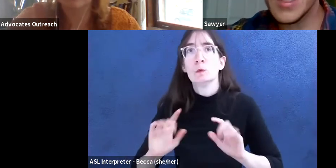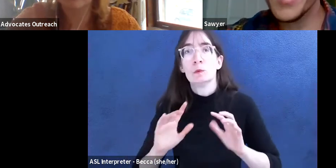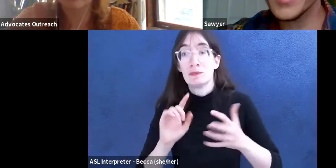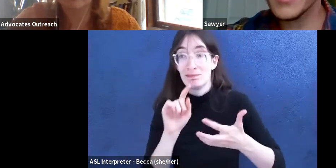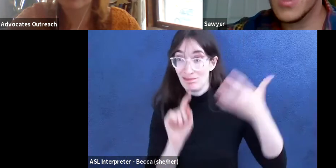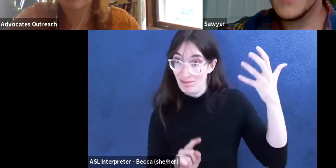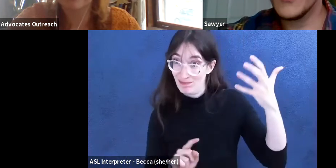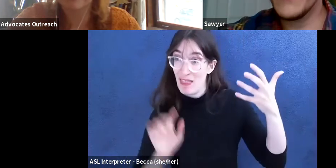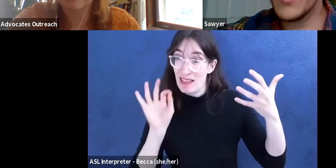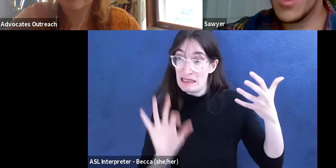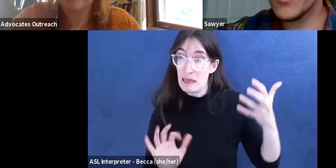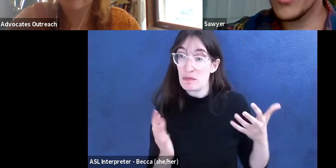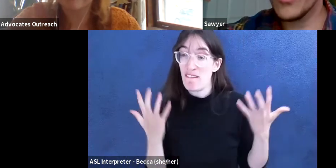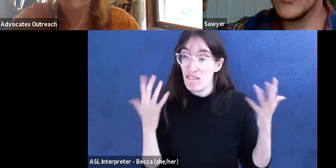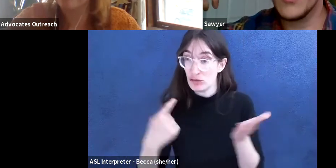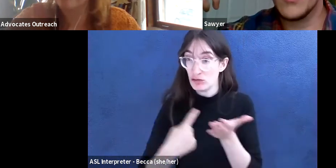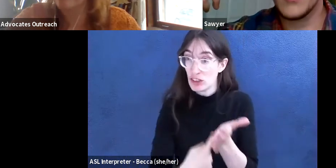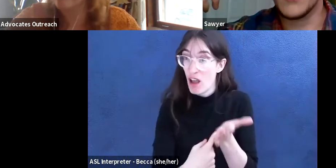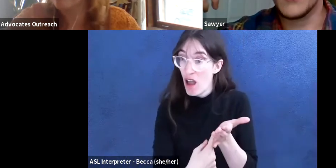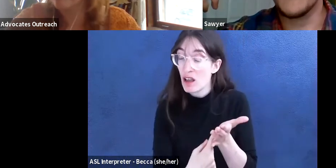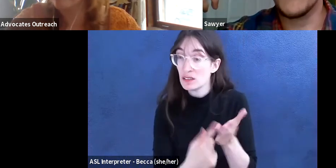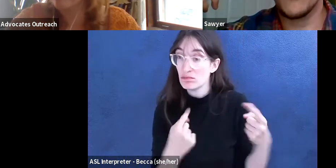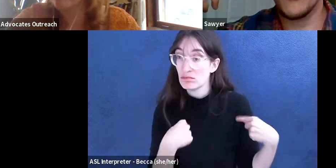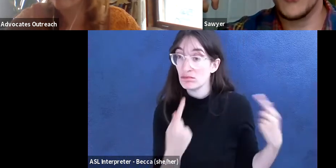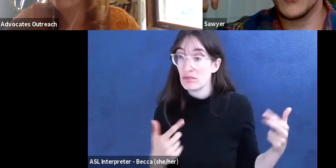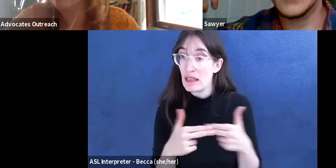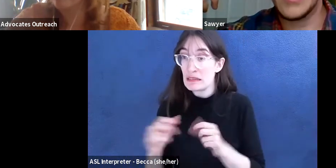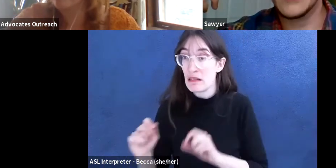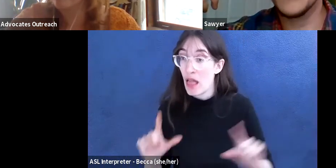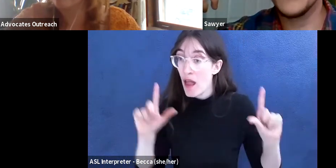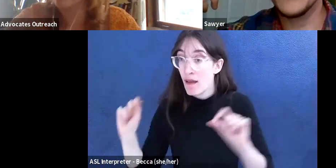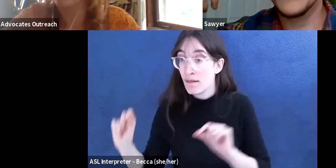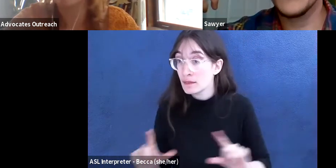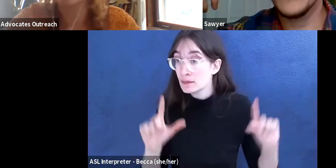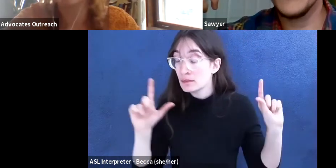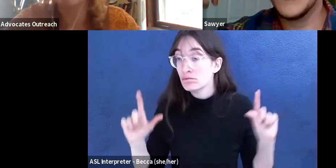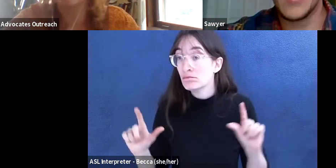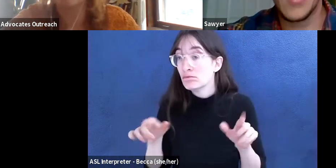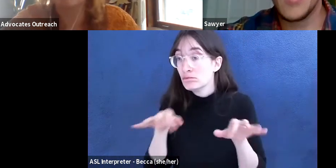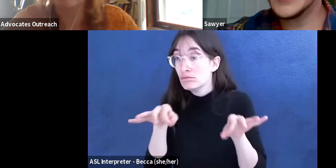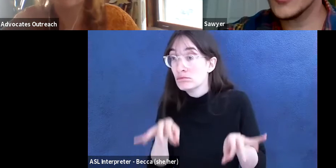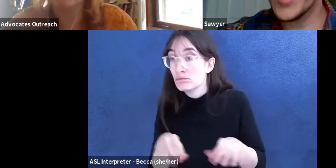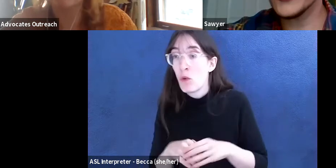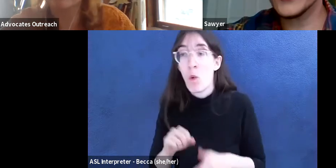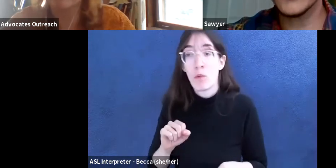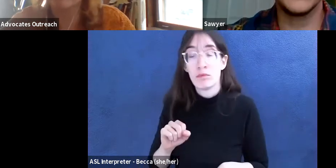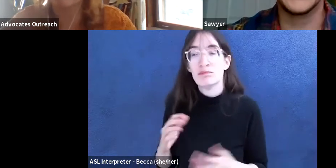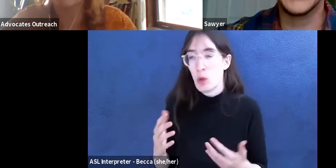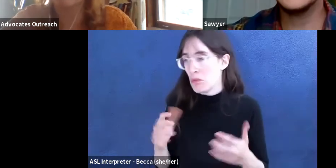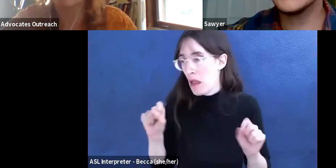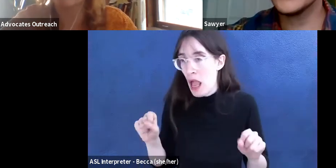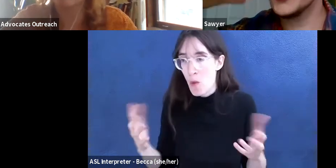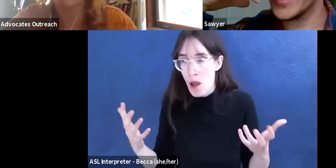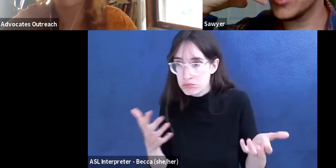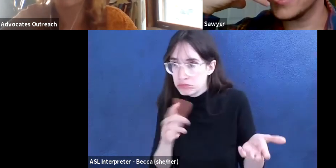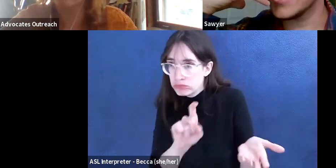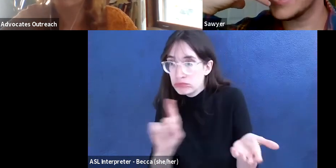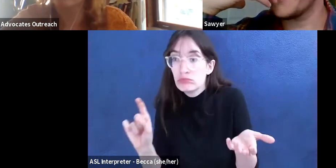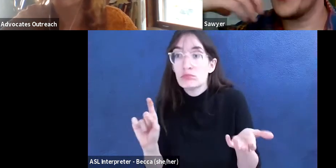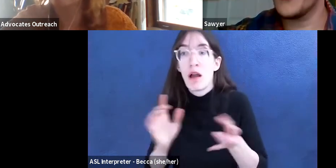that adults will ask a second grader, like a second grade boy, like, oh, so do you have a